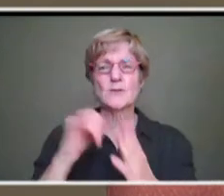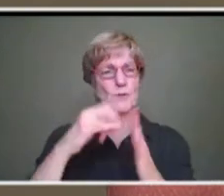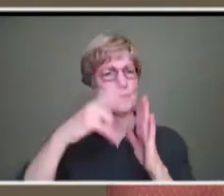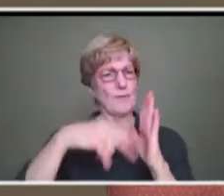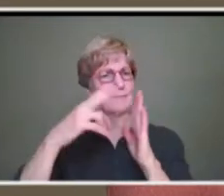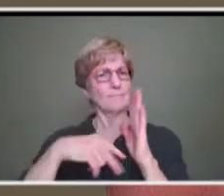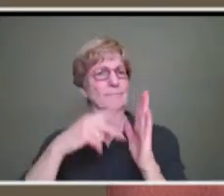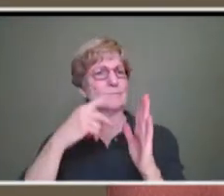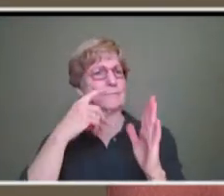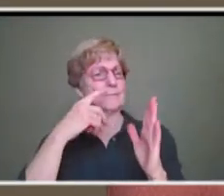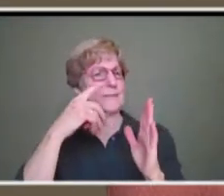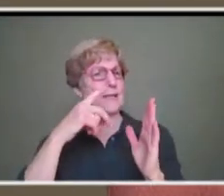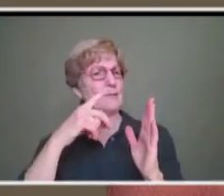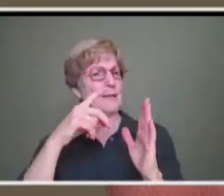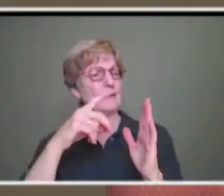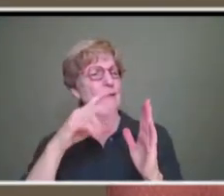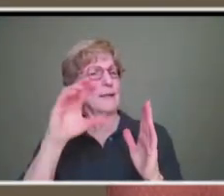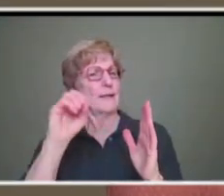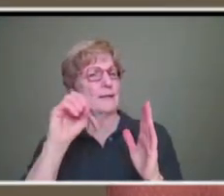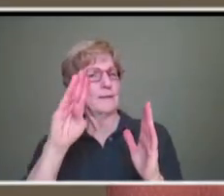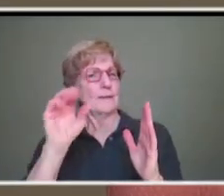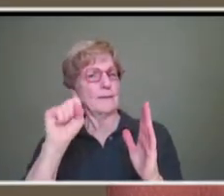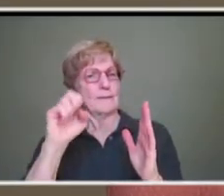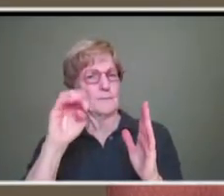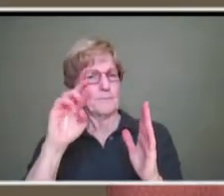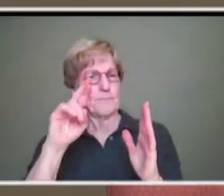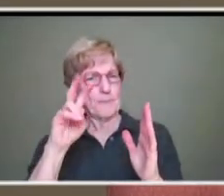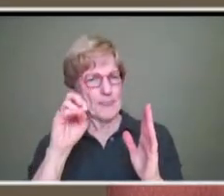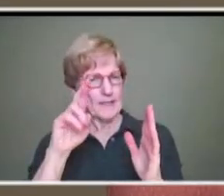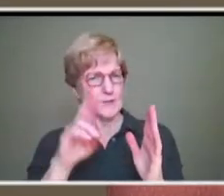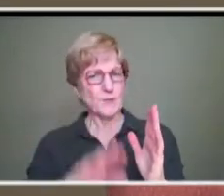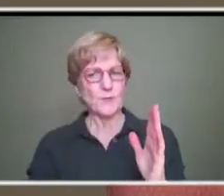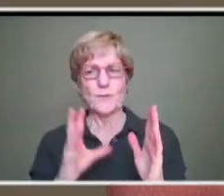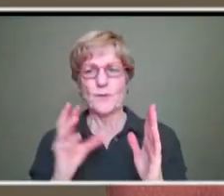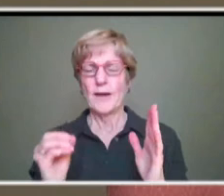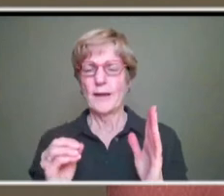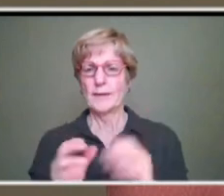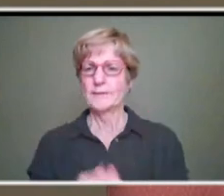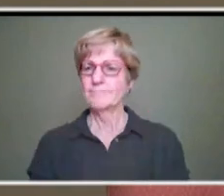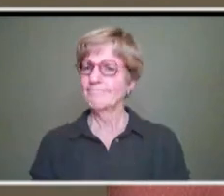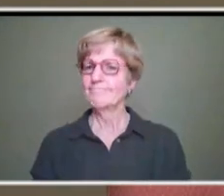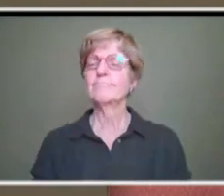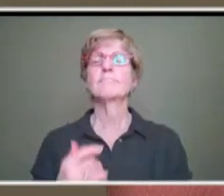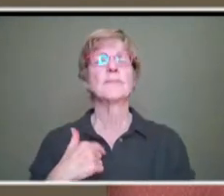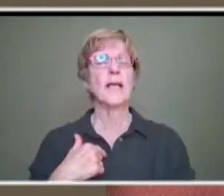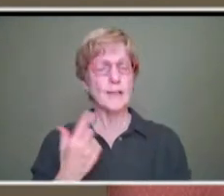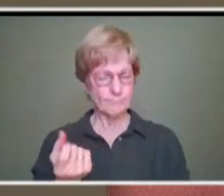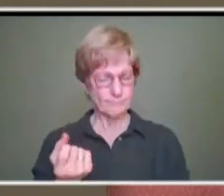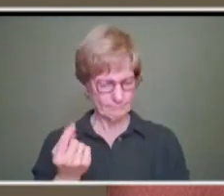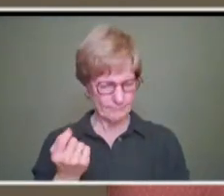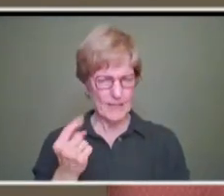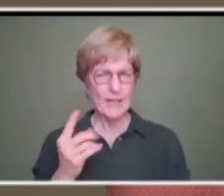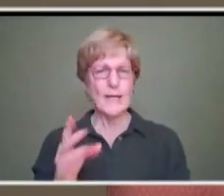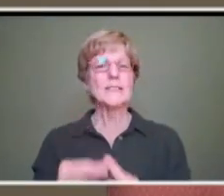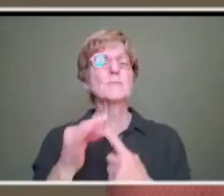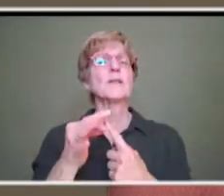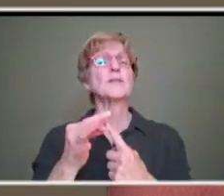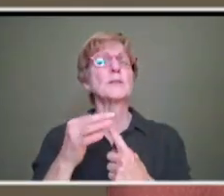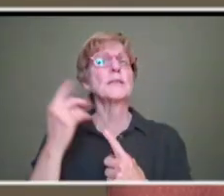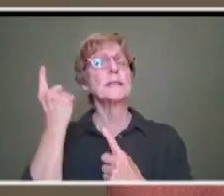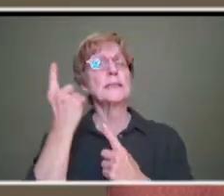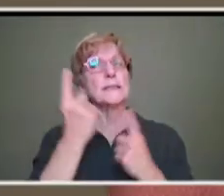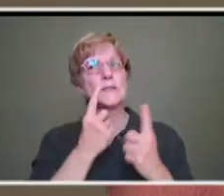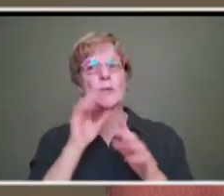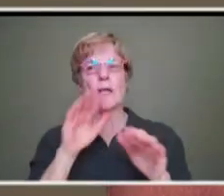Observer um and I understand especially considering how